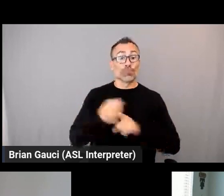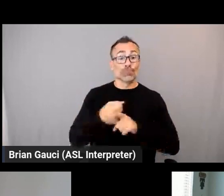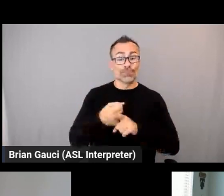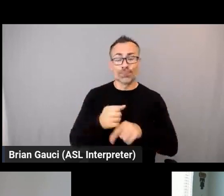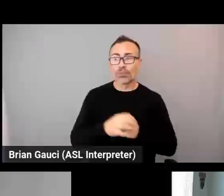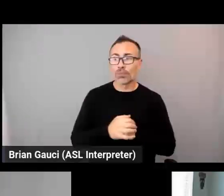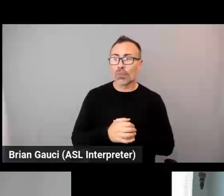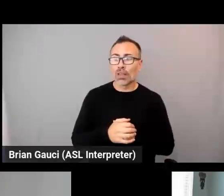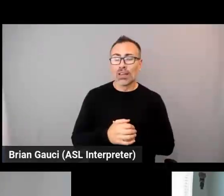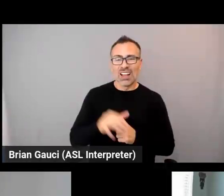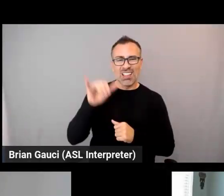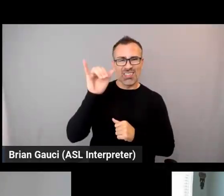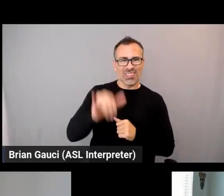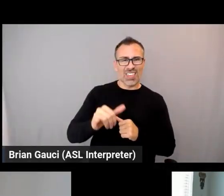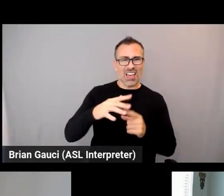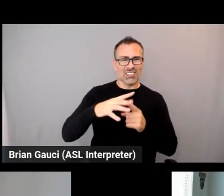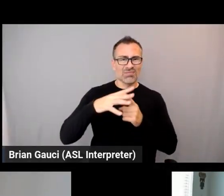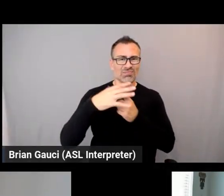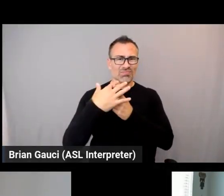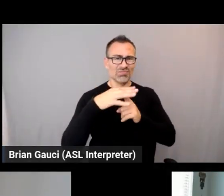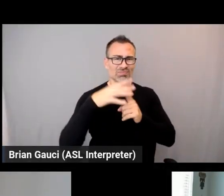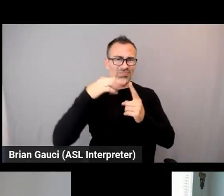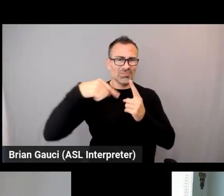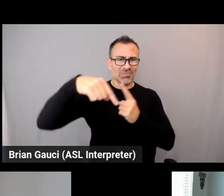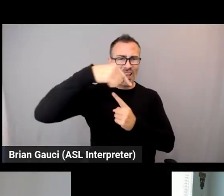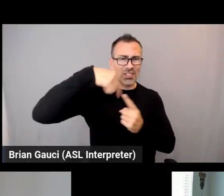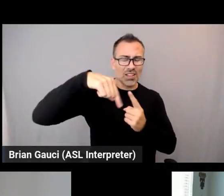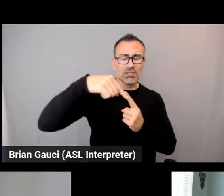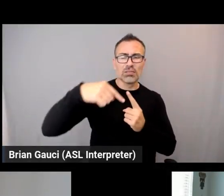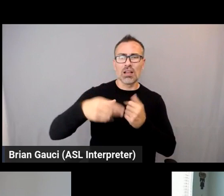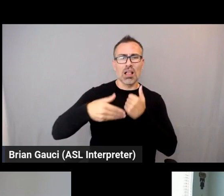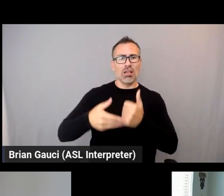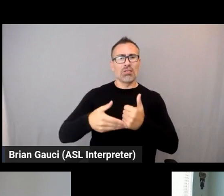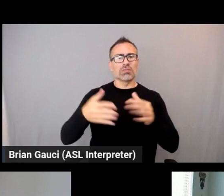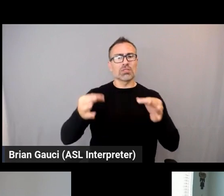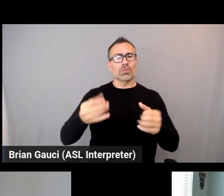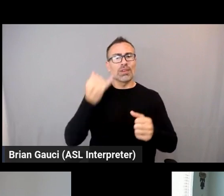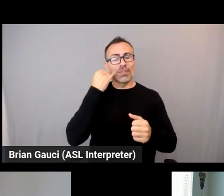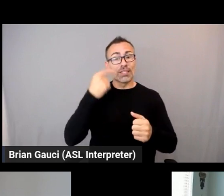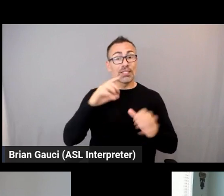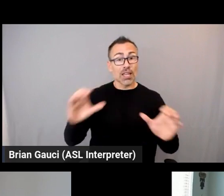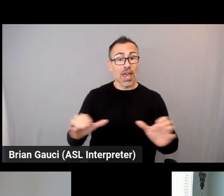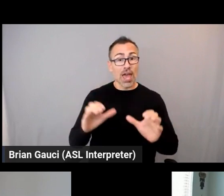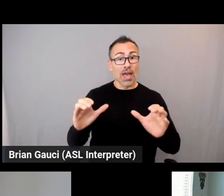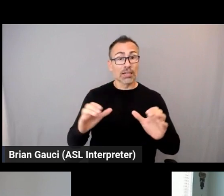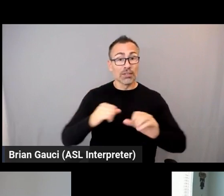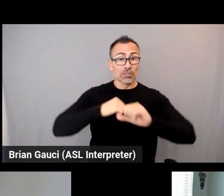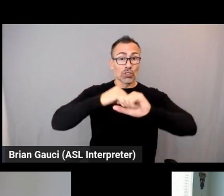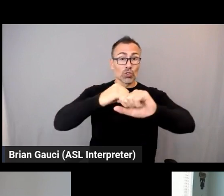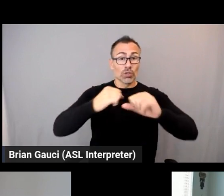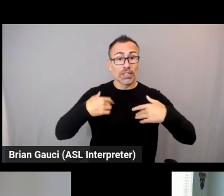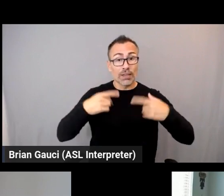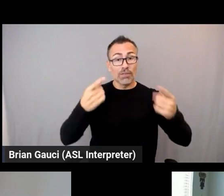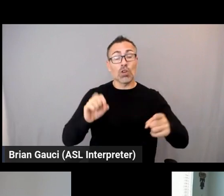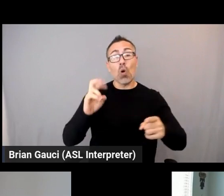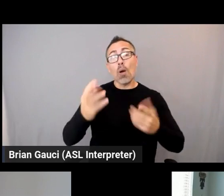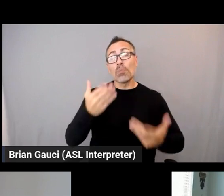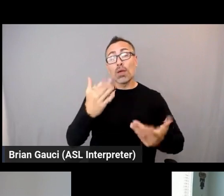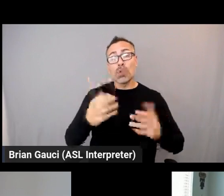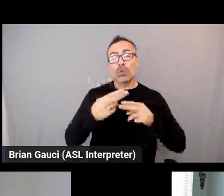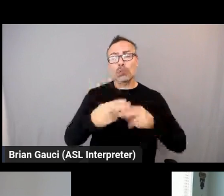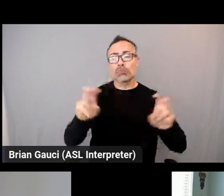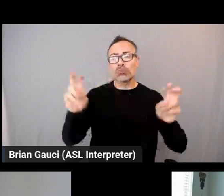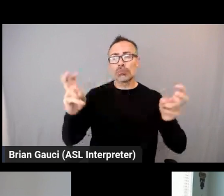that context is what helps us determine, do we have an active security event, or is this potentially a false positive?